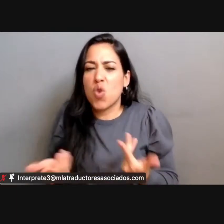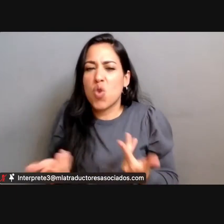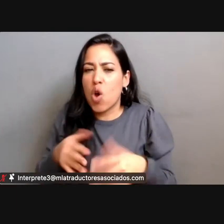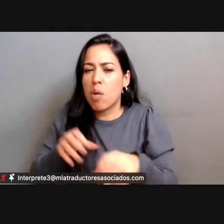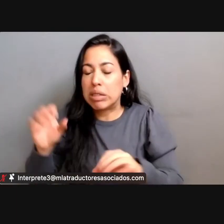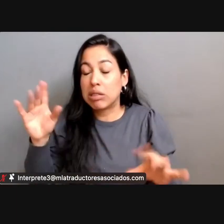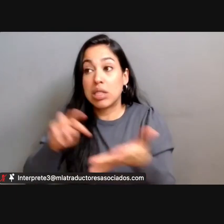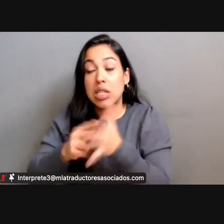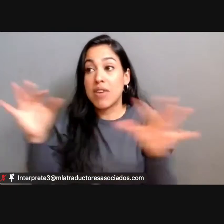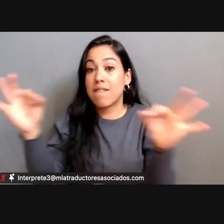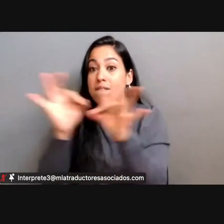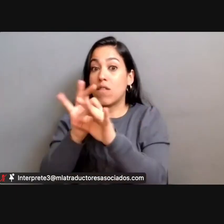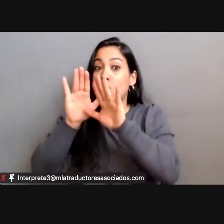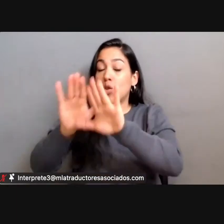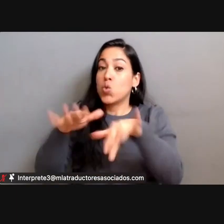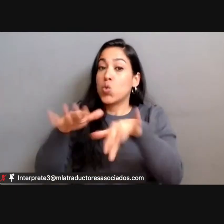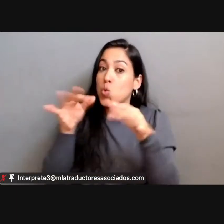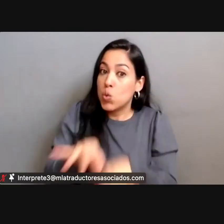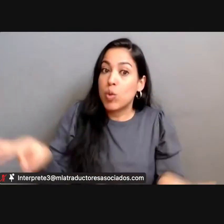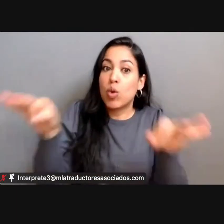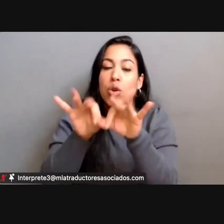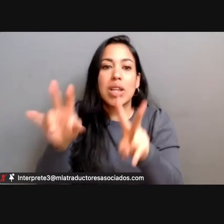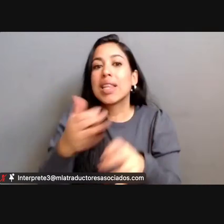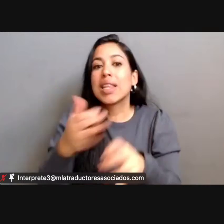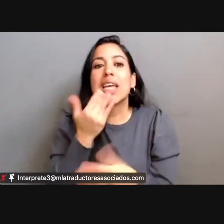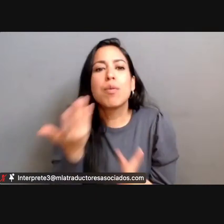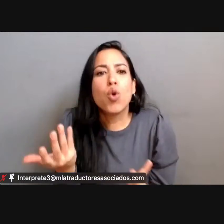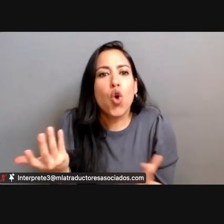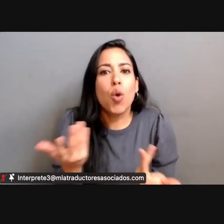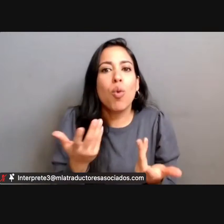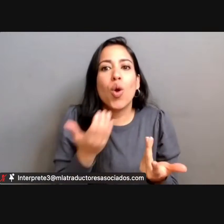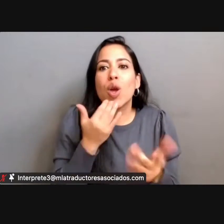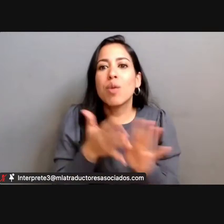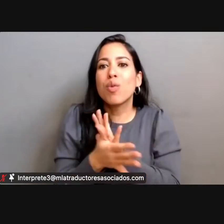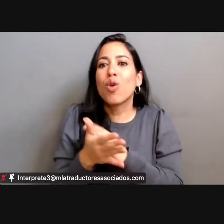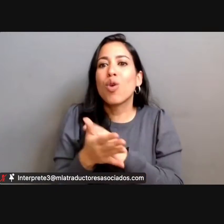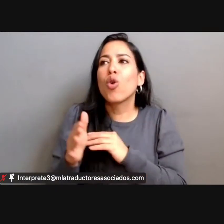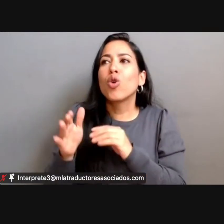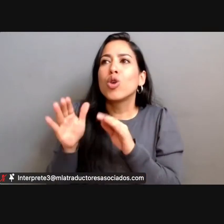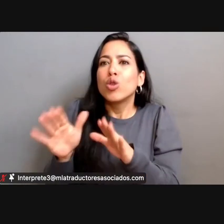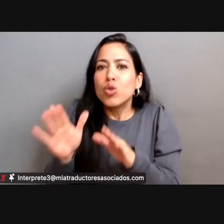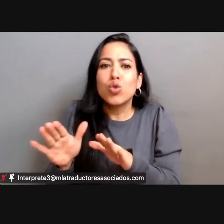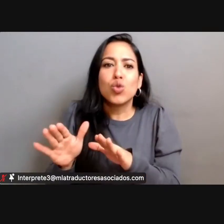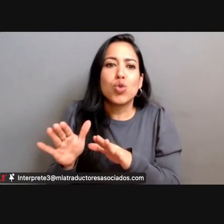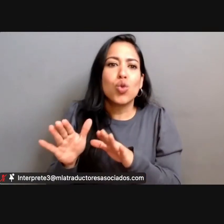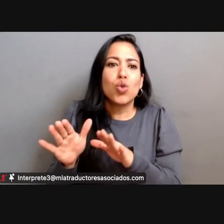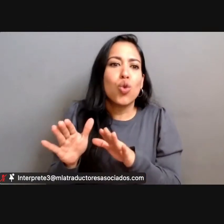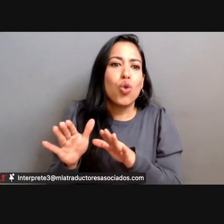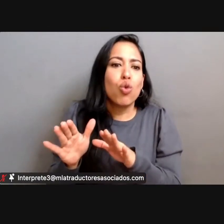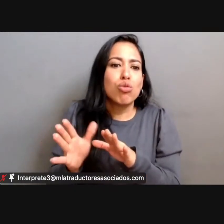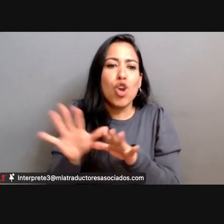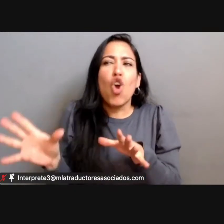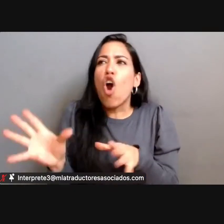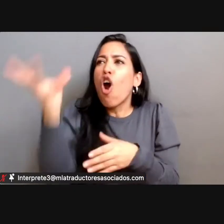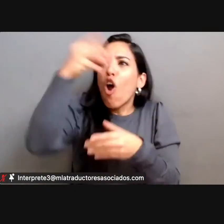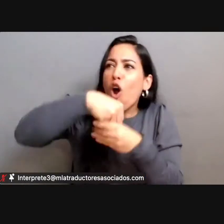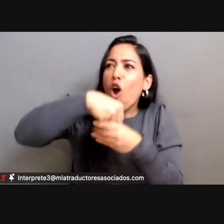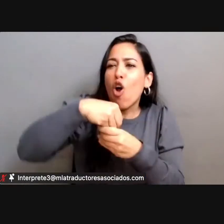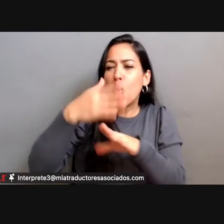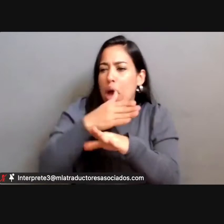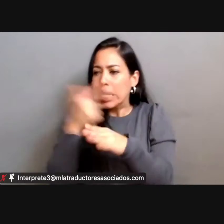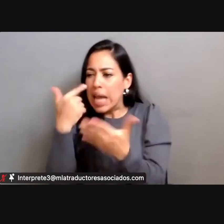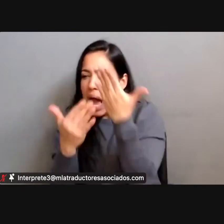society, undoubtedly a relevant perspective when someone being part of integrating all